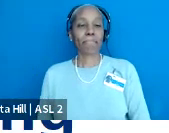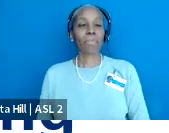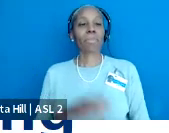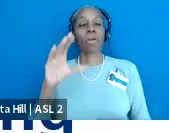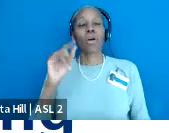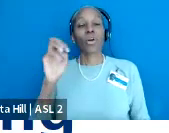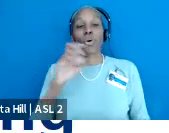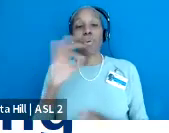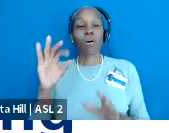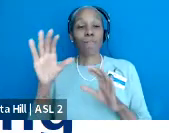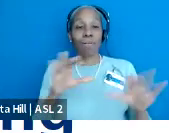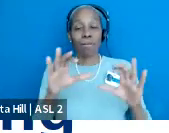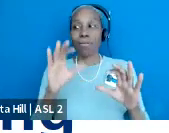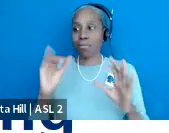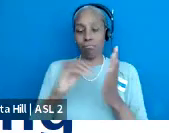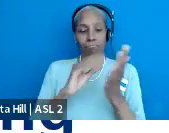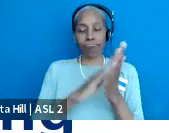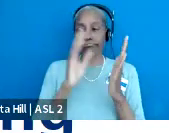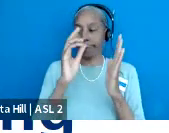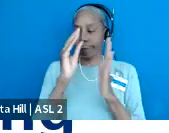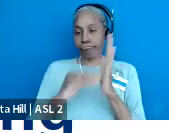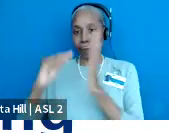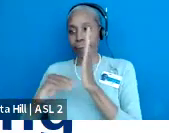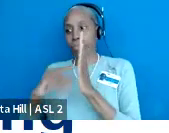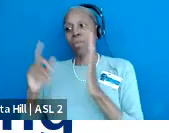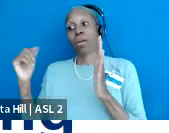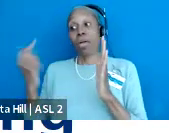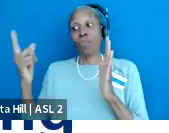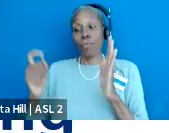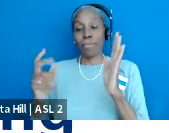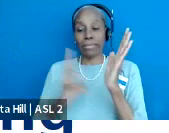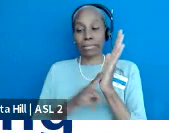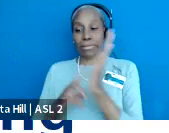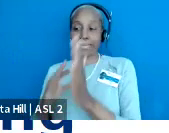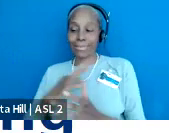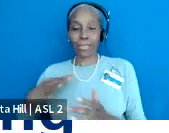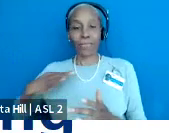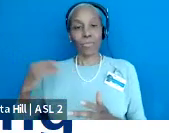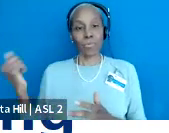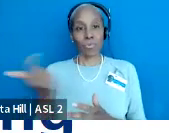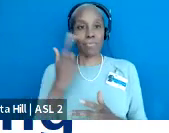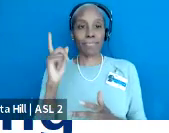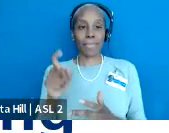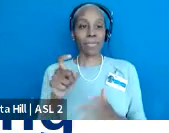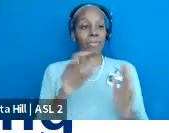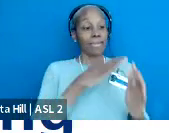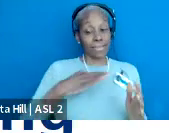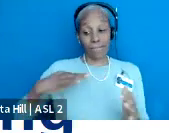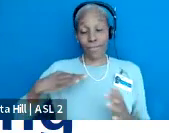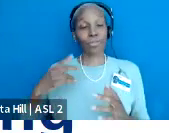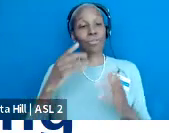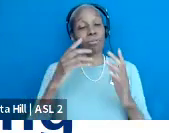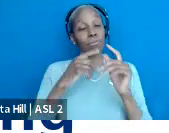code of conduct is a written document that must be signed by all staff and volunteers. It sets forth the requirements of all staff and